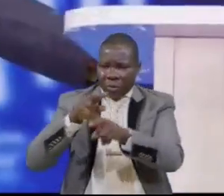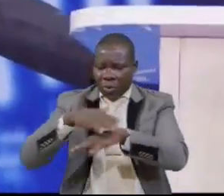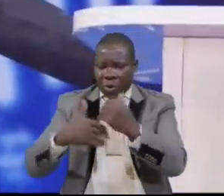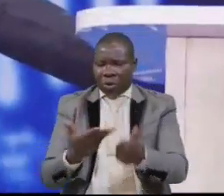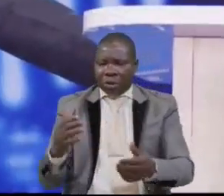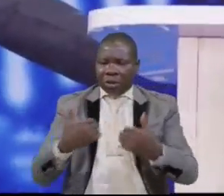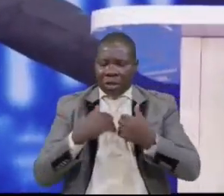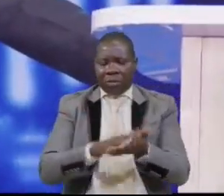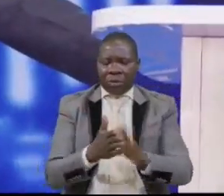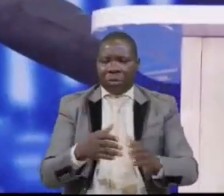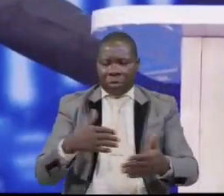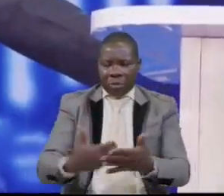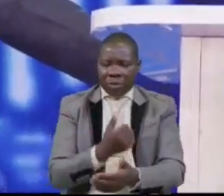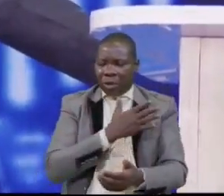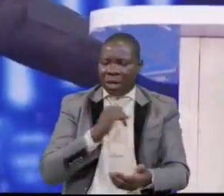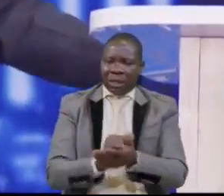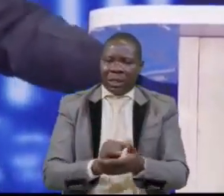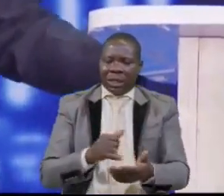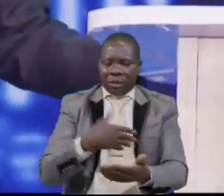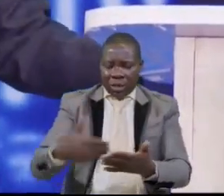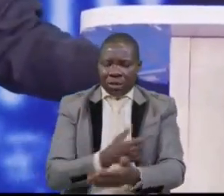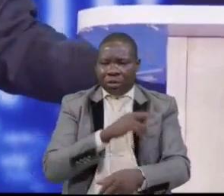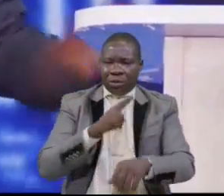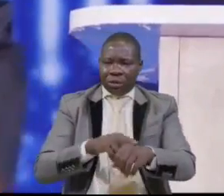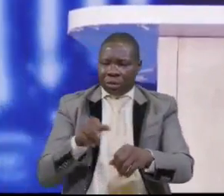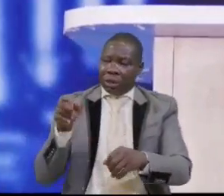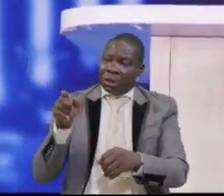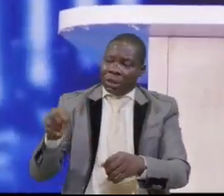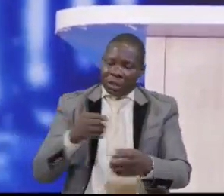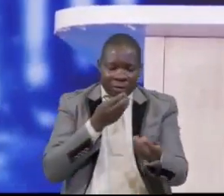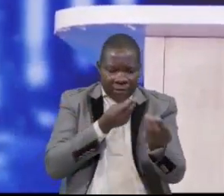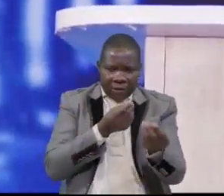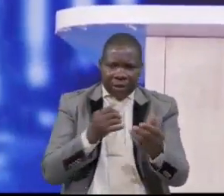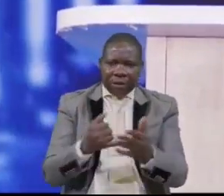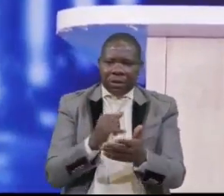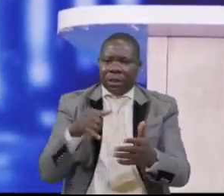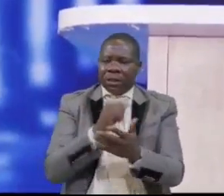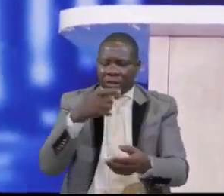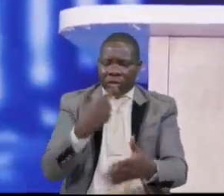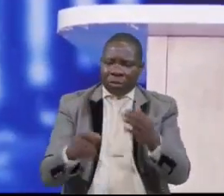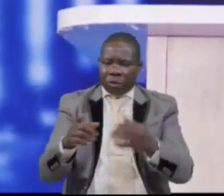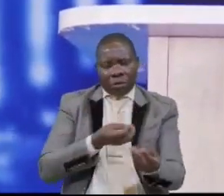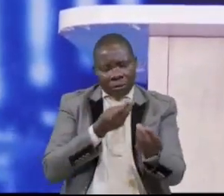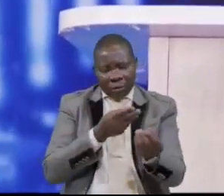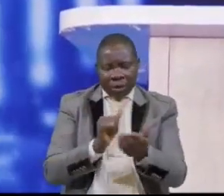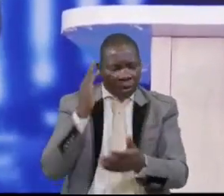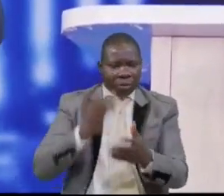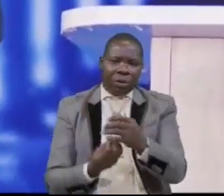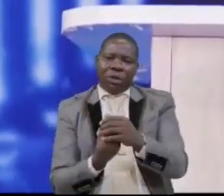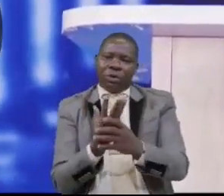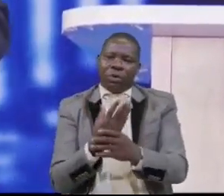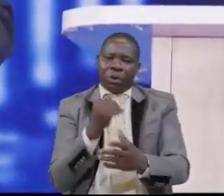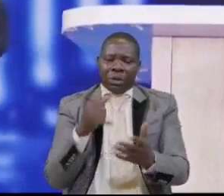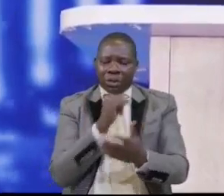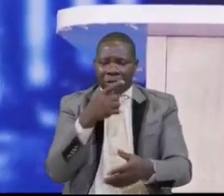nature in not the nature it is what you not that will grow it is what you not that